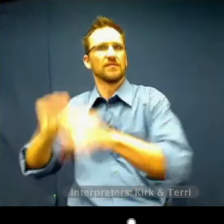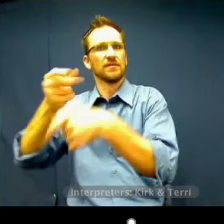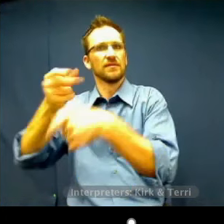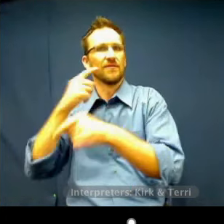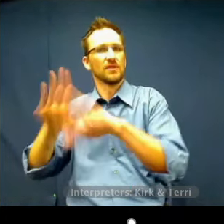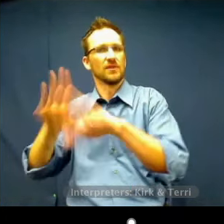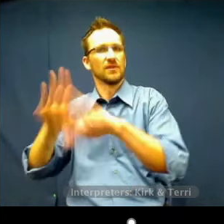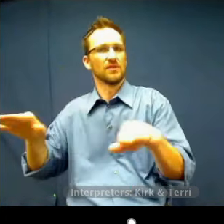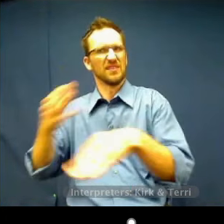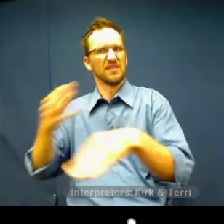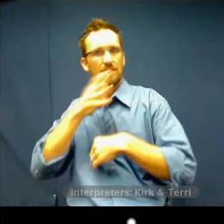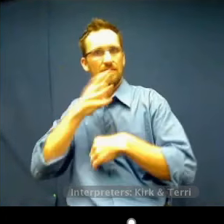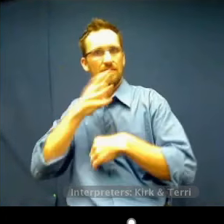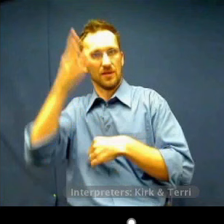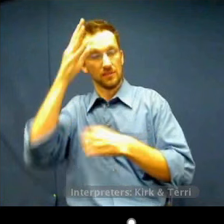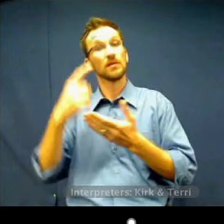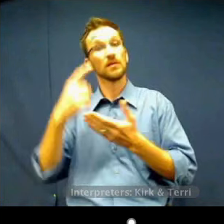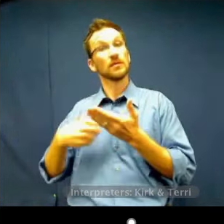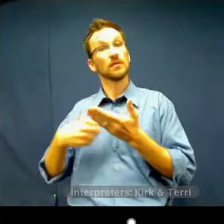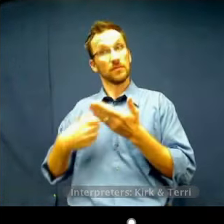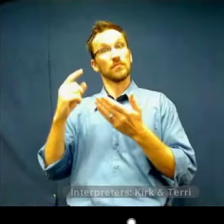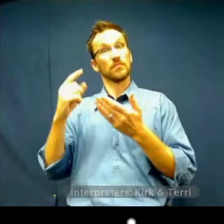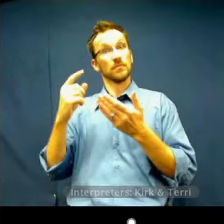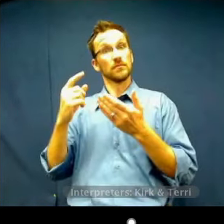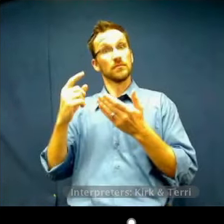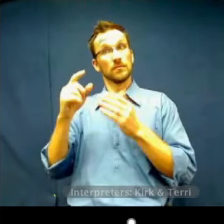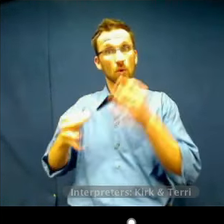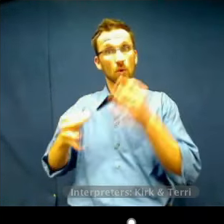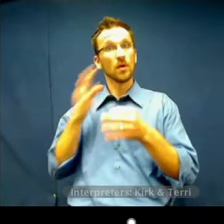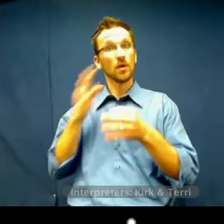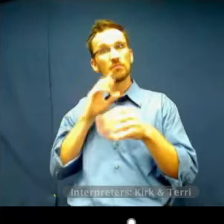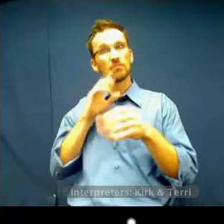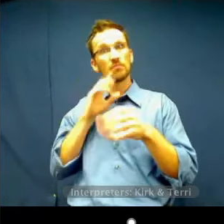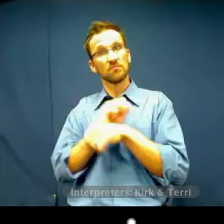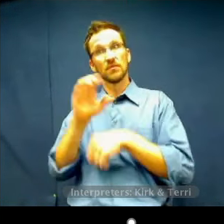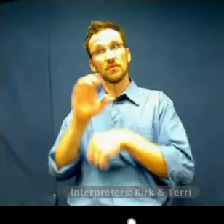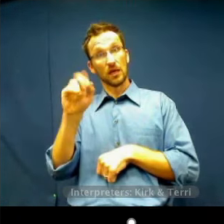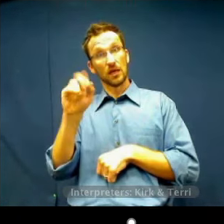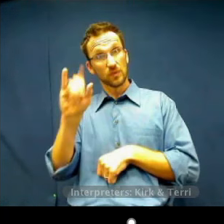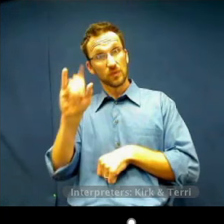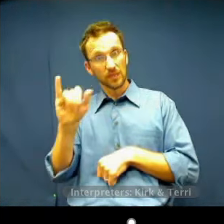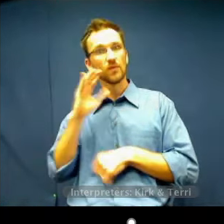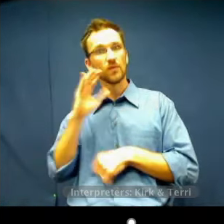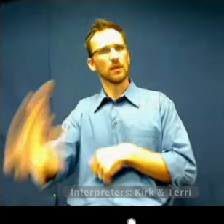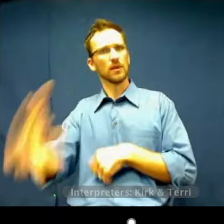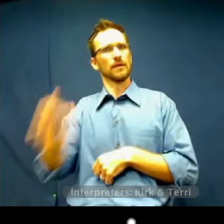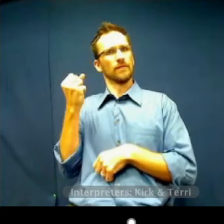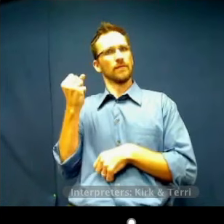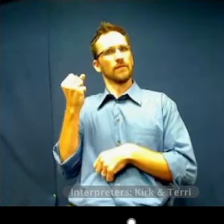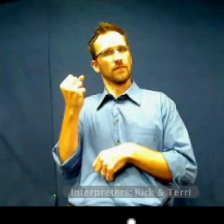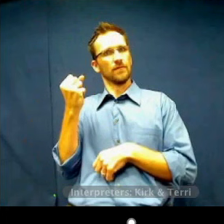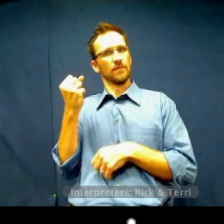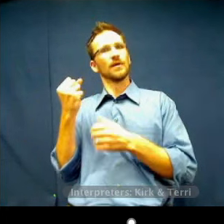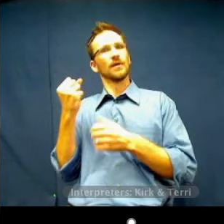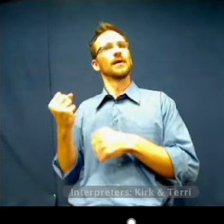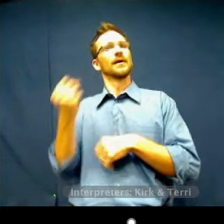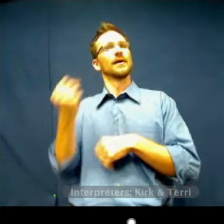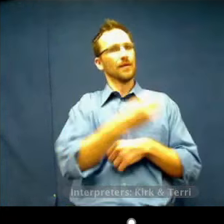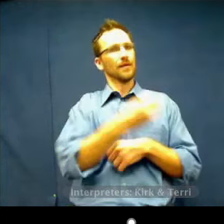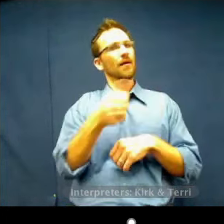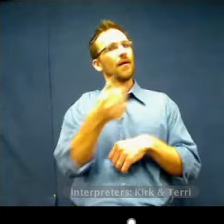sometimes they get involved and take away custody of the children and give it to a third party. Sometimes if the parents cannot